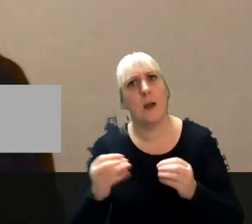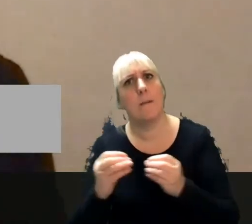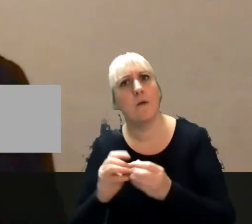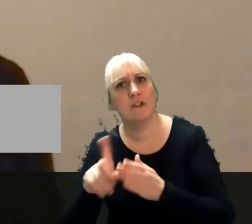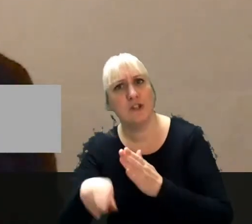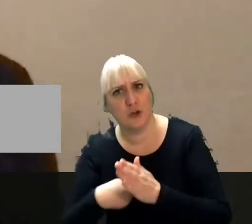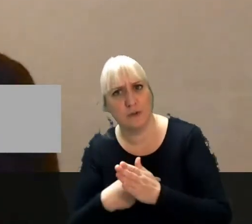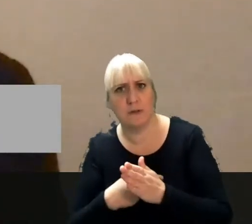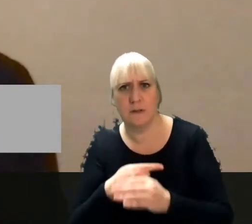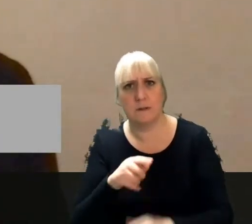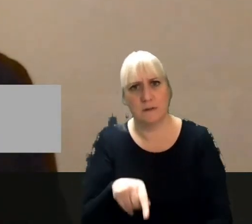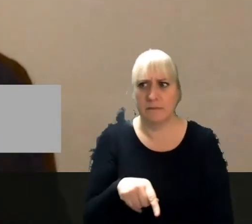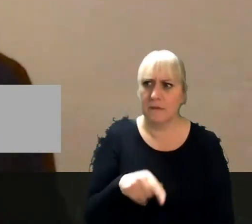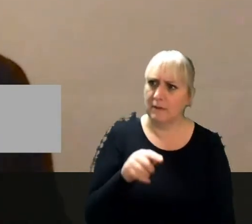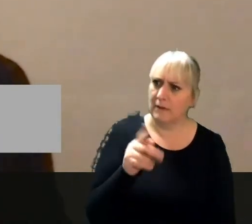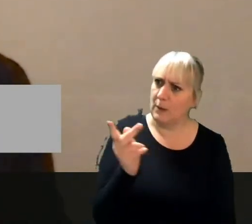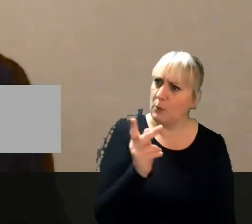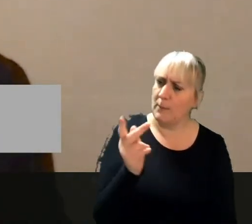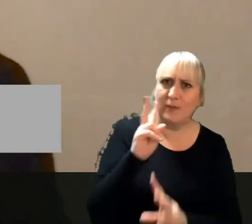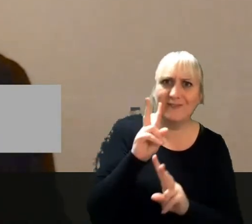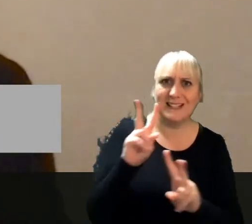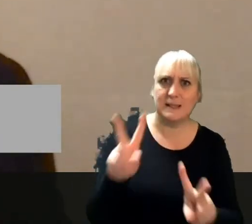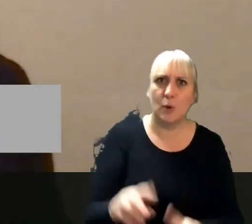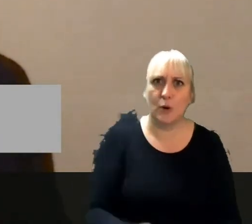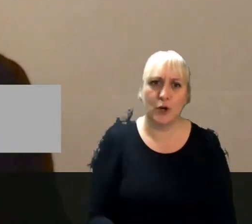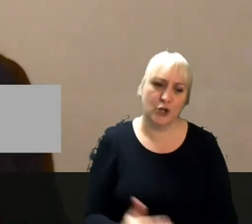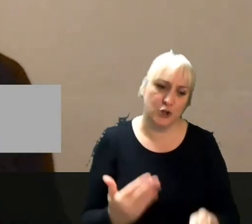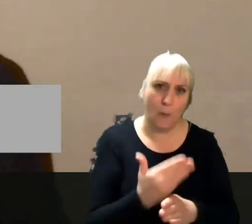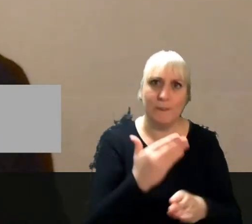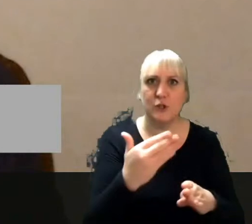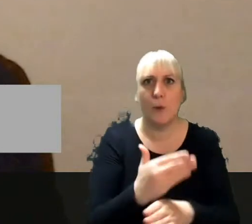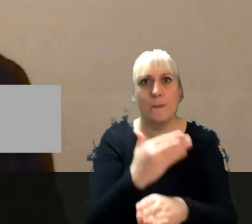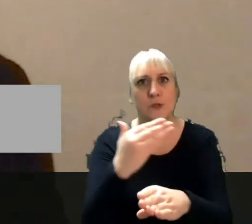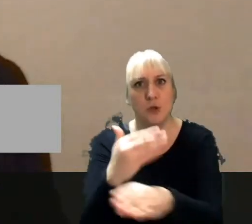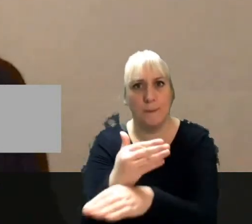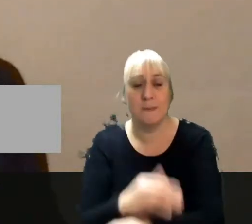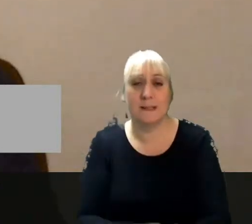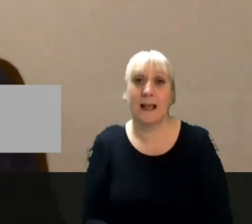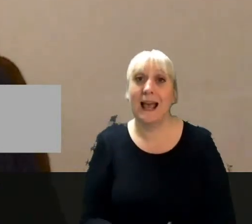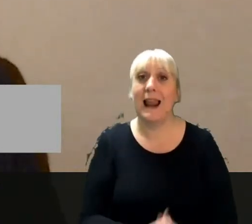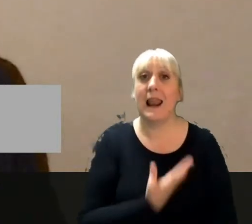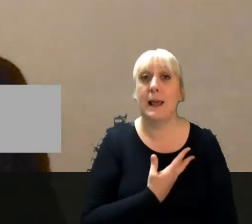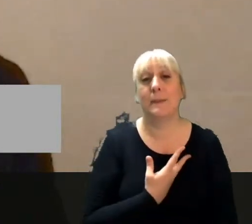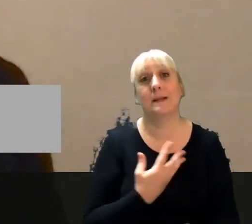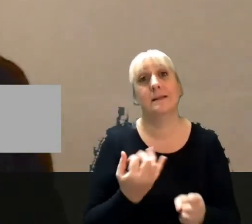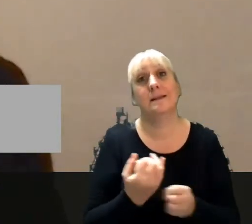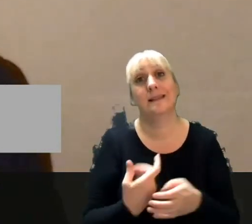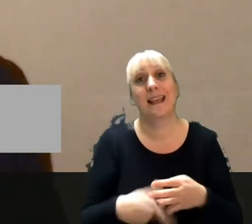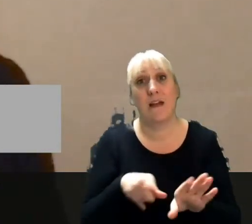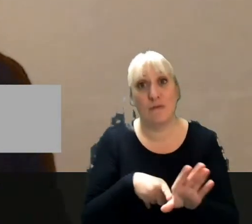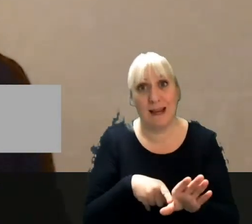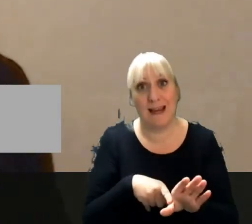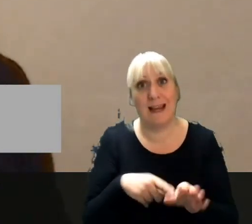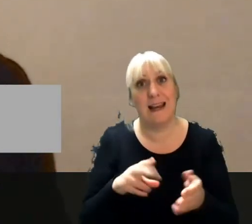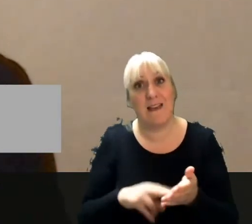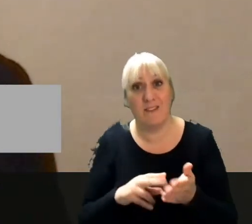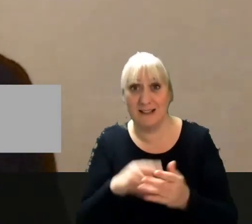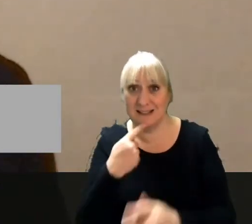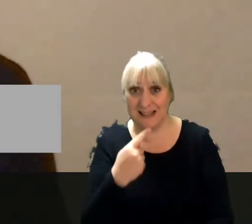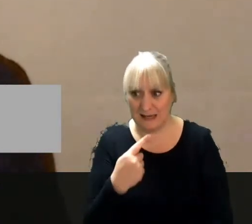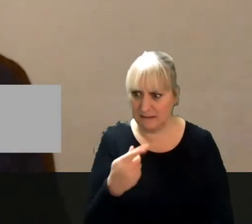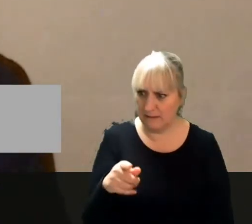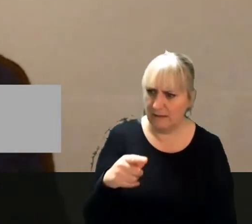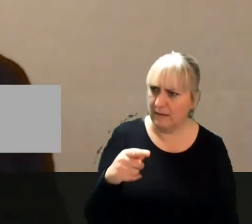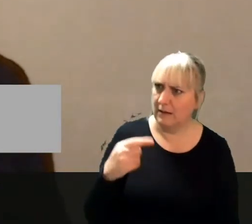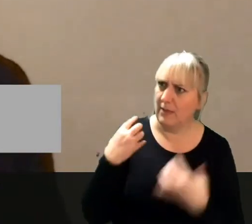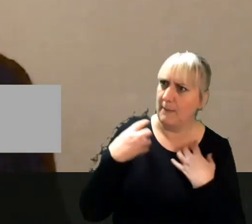jobs, jobs. Even Labour's Gary Neville has said the mayor has been missing for 12 months. He's not turned up